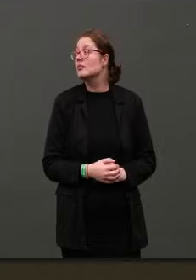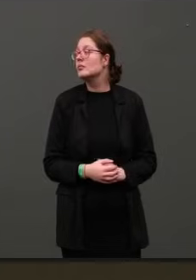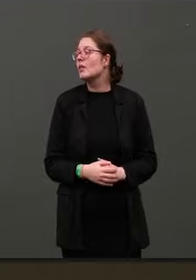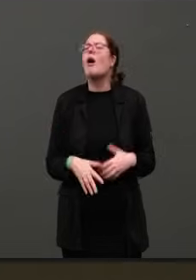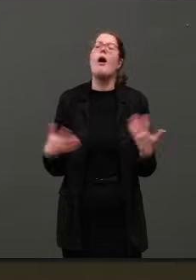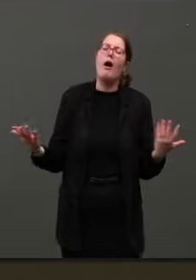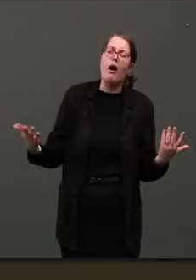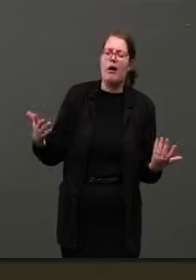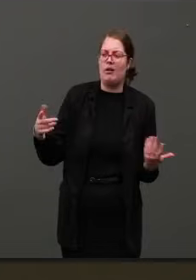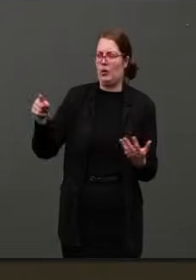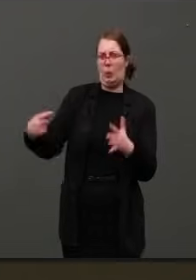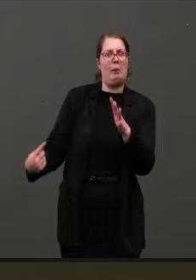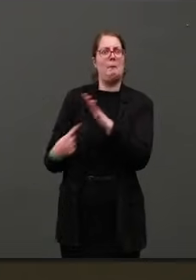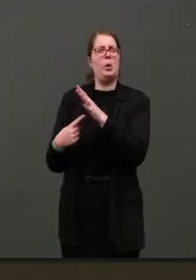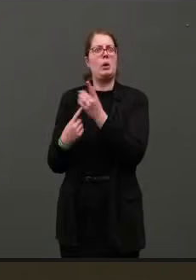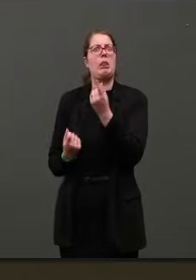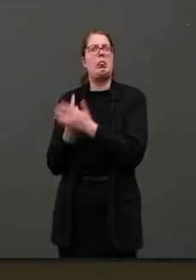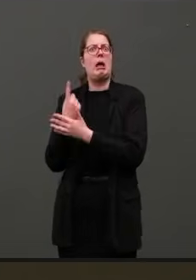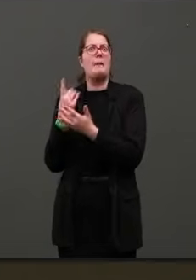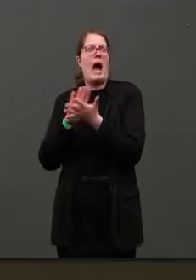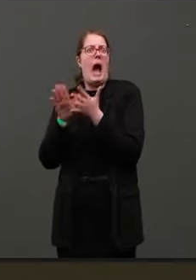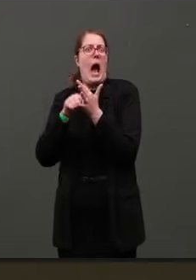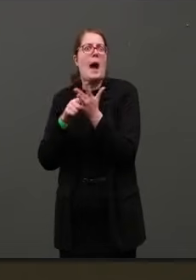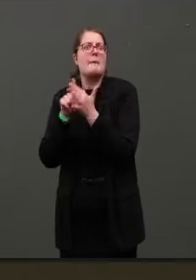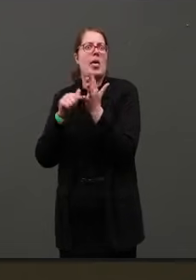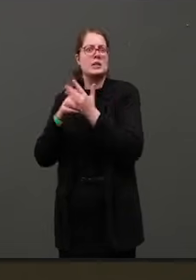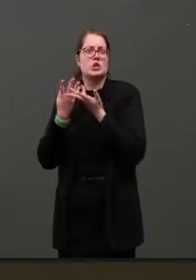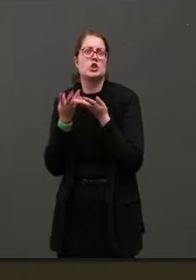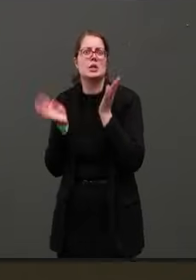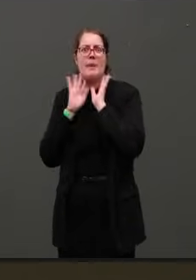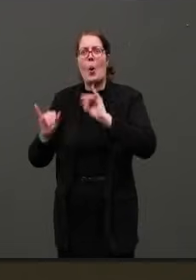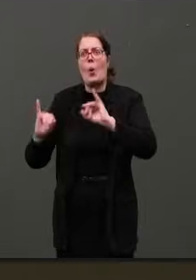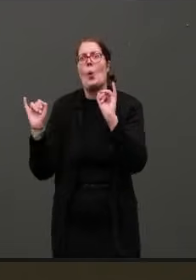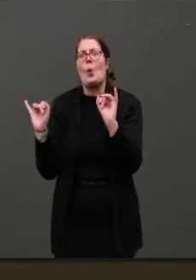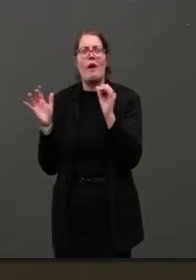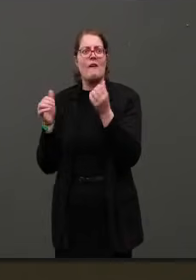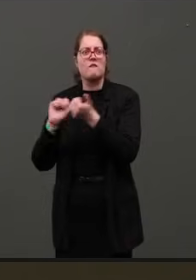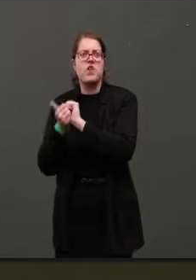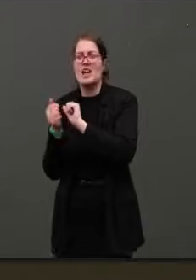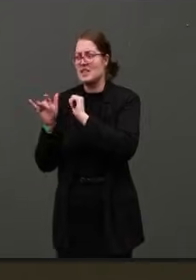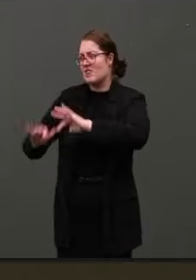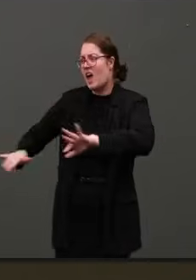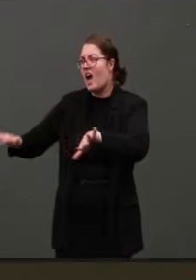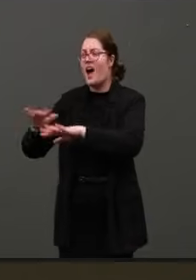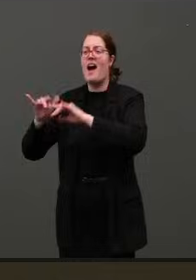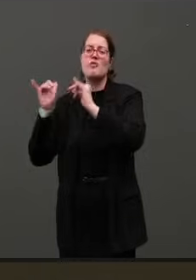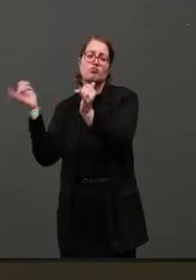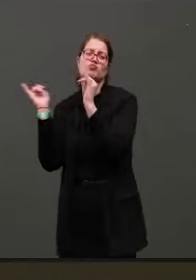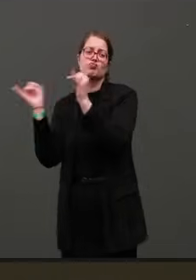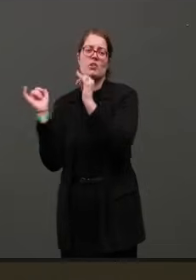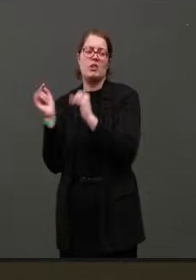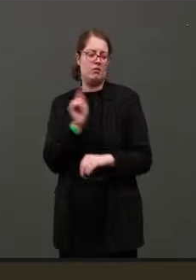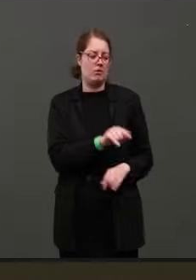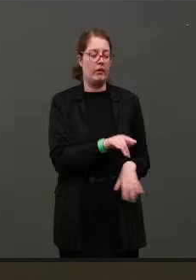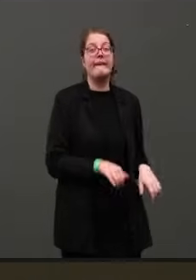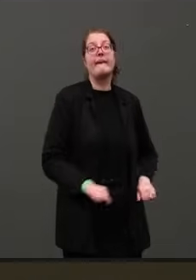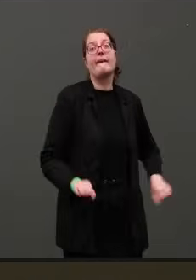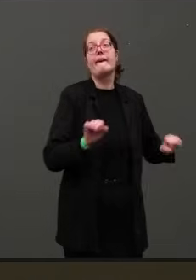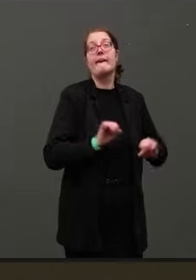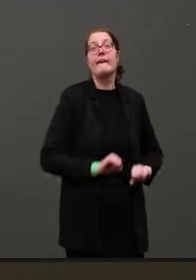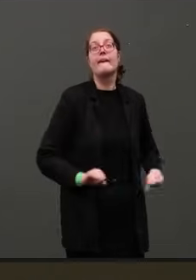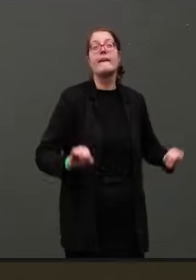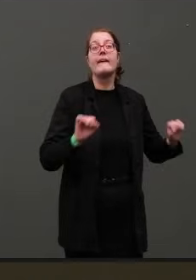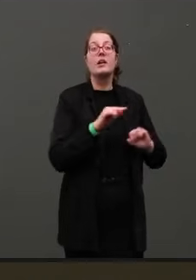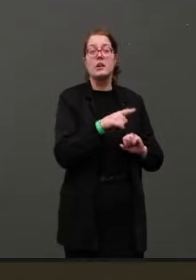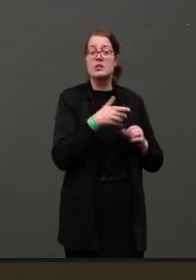important things are happening off to the side, off screen. You know, all their friends are there too, having a great time off camera. But the story, Rosencrantz and Guildenstern